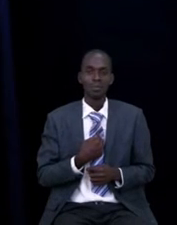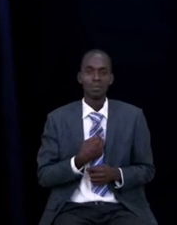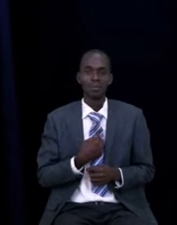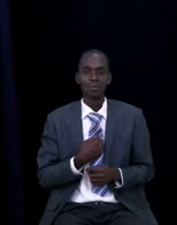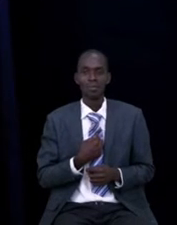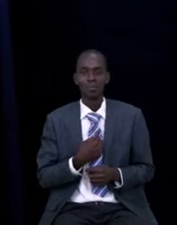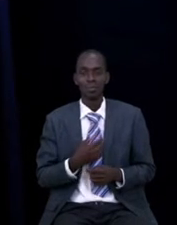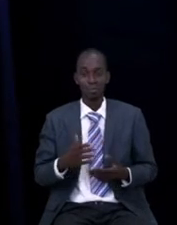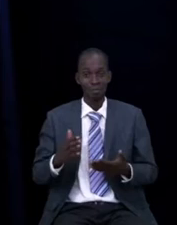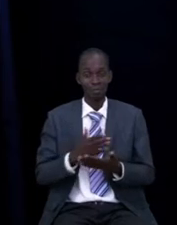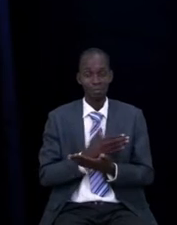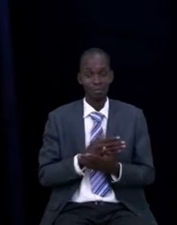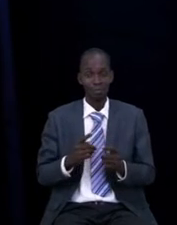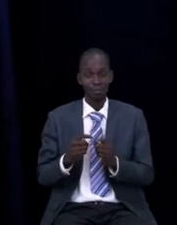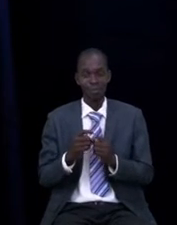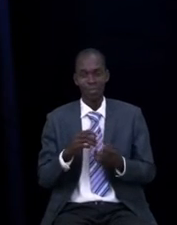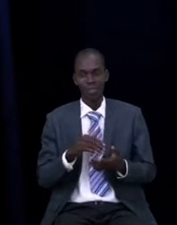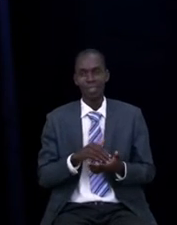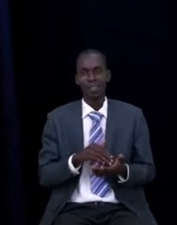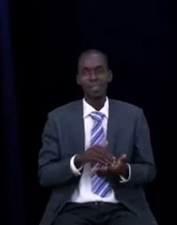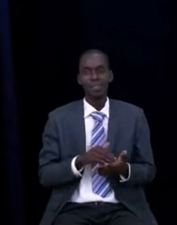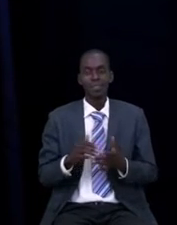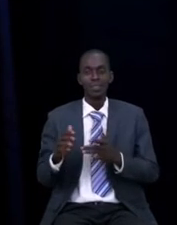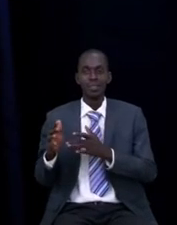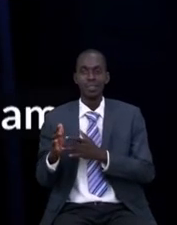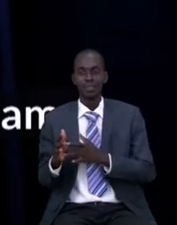Let's sing together. Jesus.